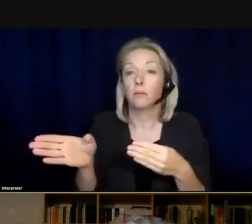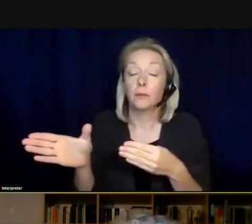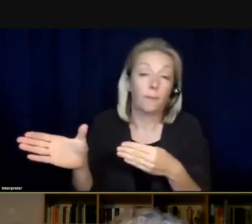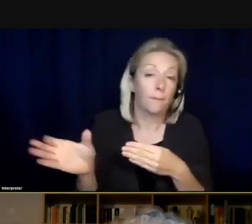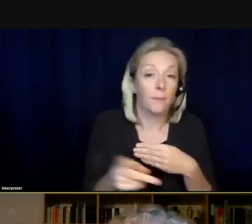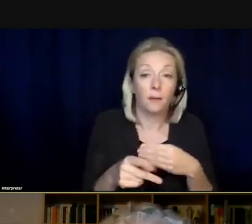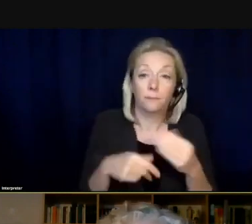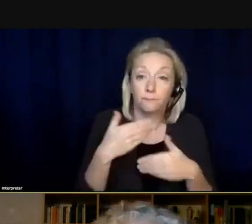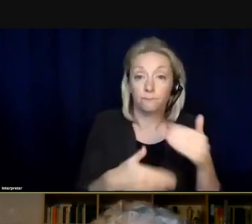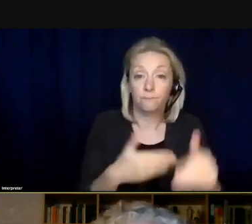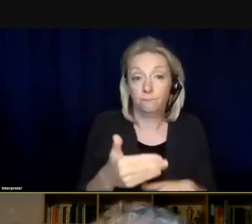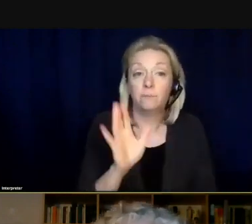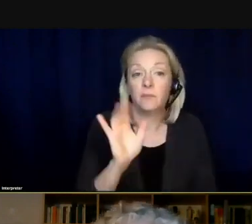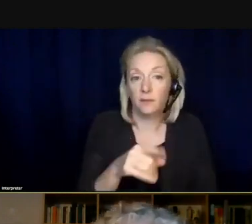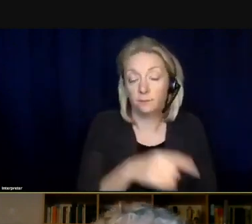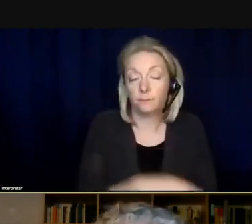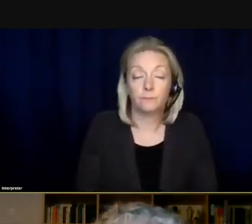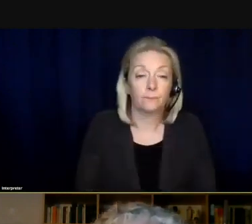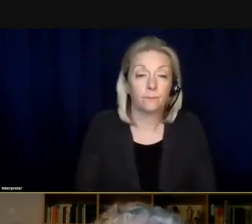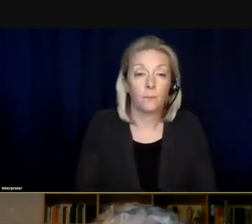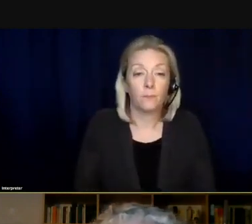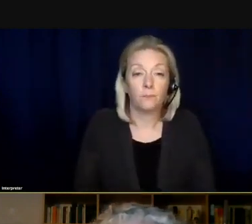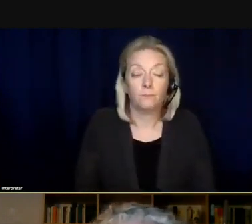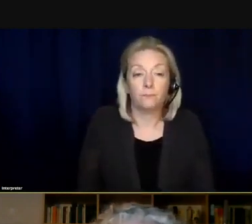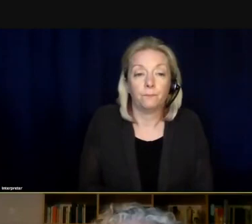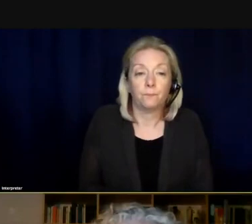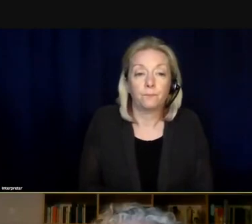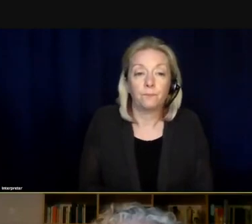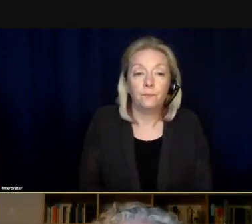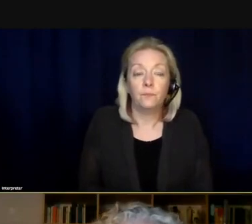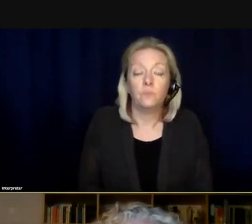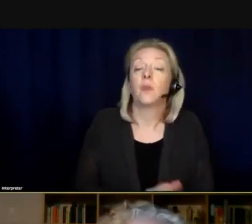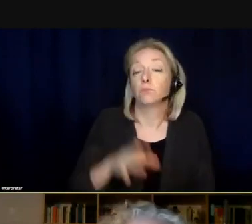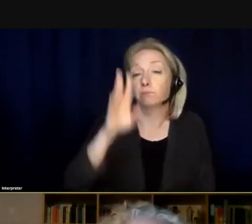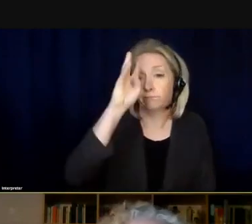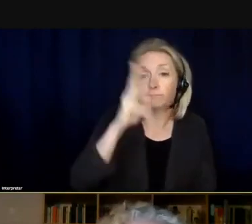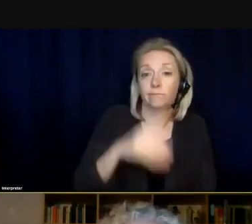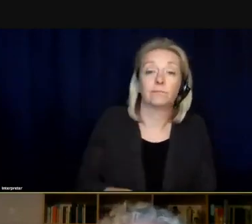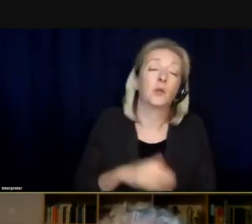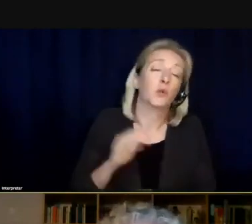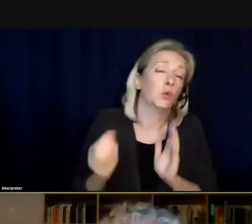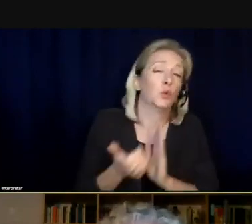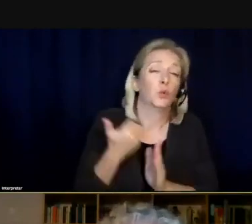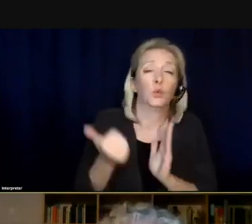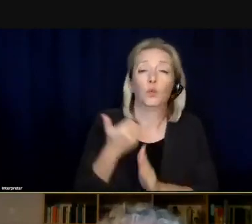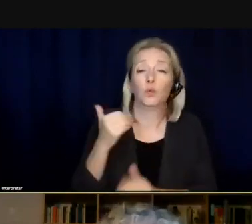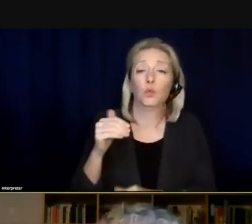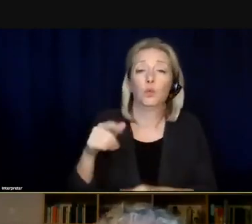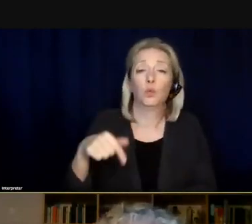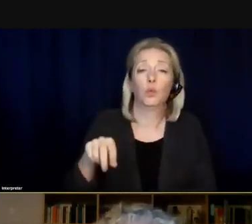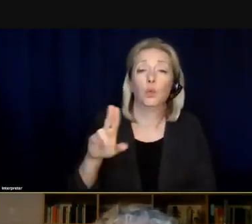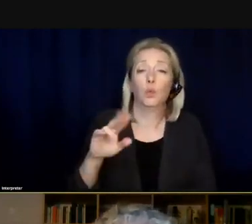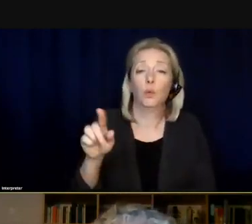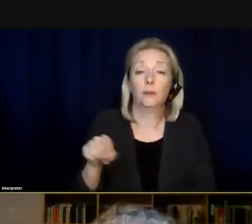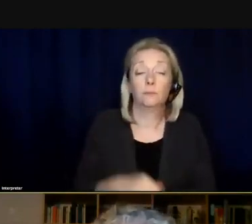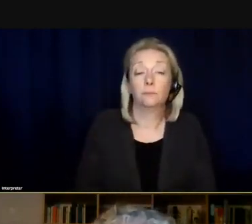finish. So that's where I would find that quiz. Now, suppose we're making a brand new quiz. Here,